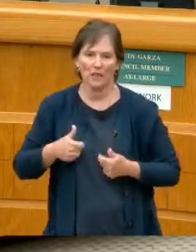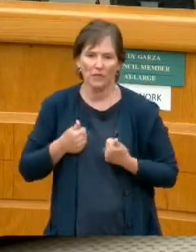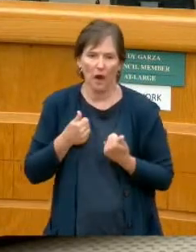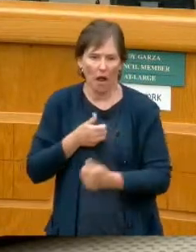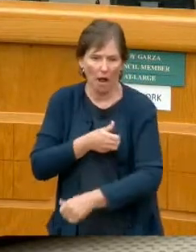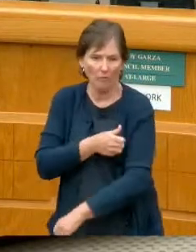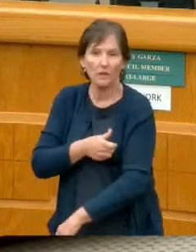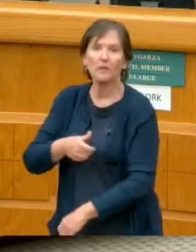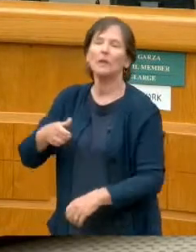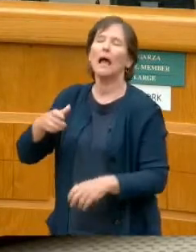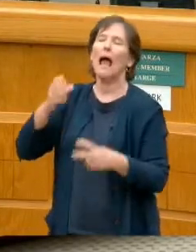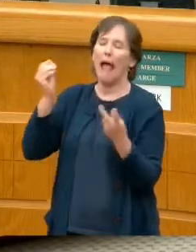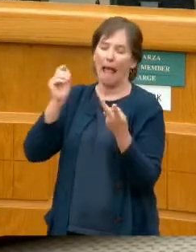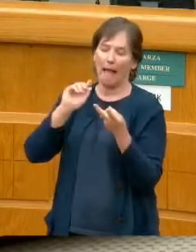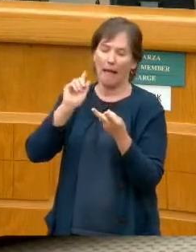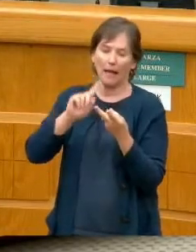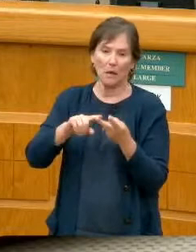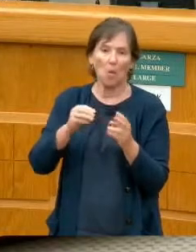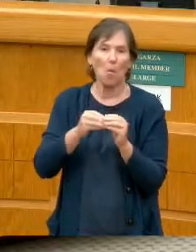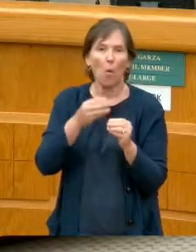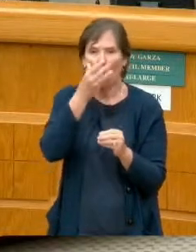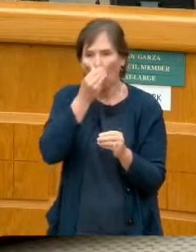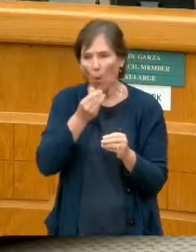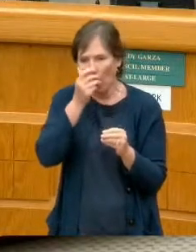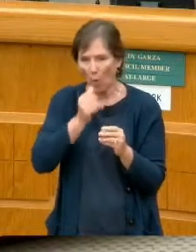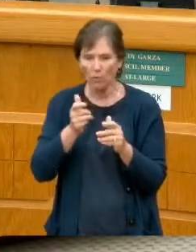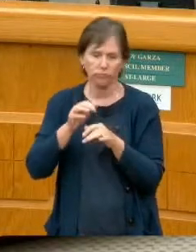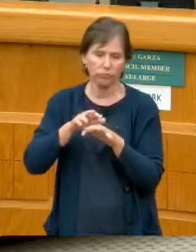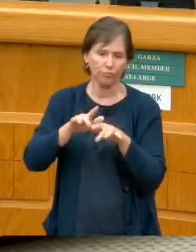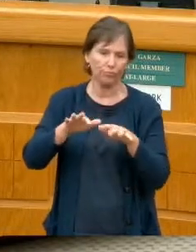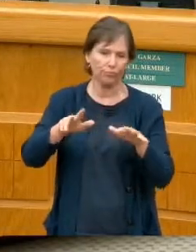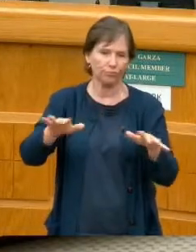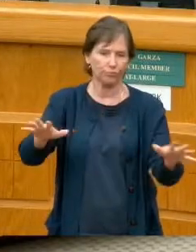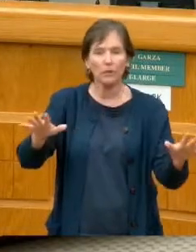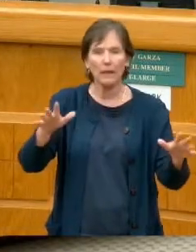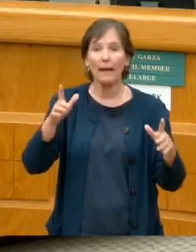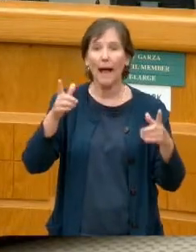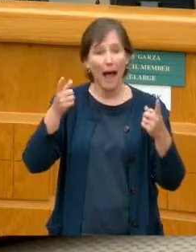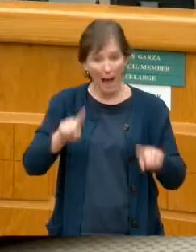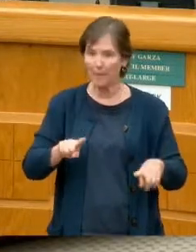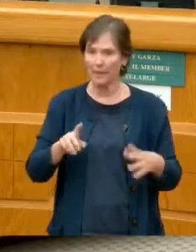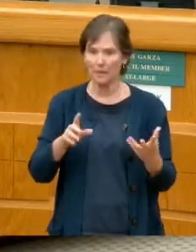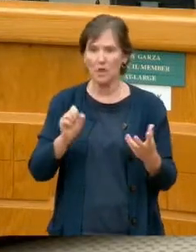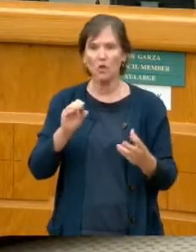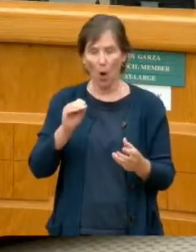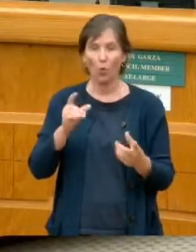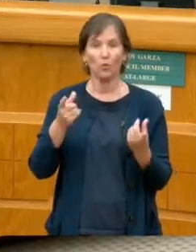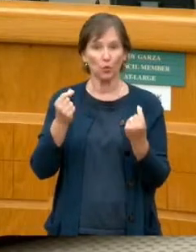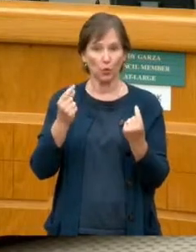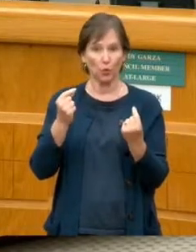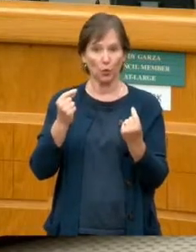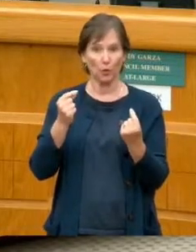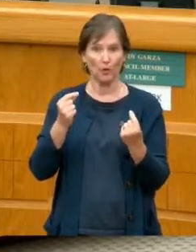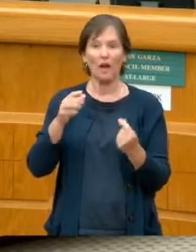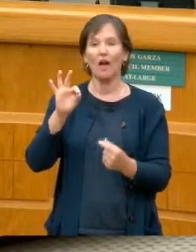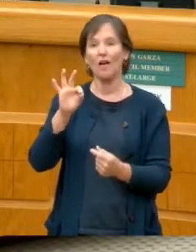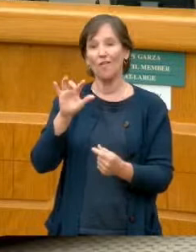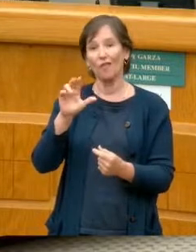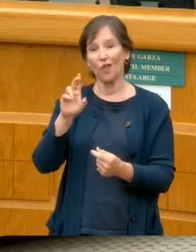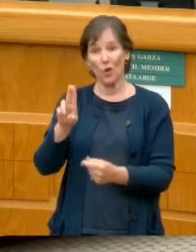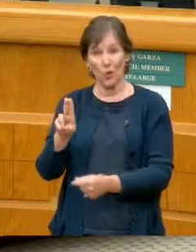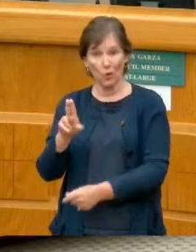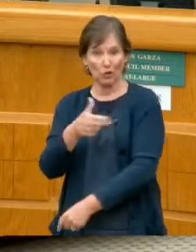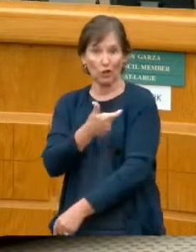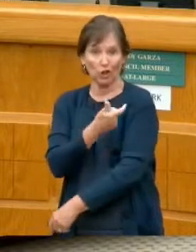some protection against seasonal flu that starts officially October 1st, 2020. The